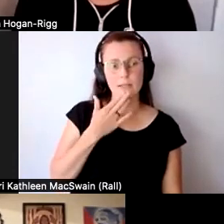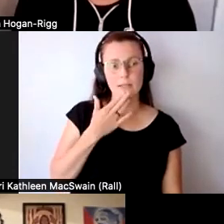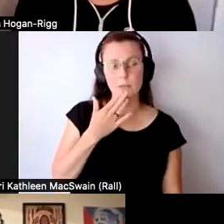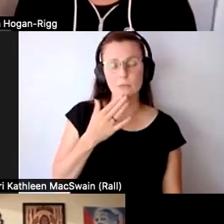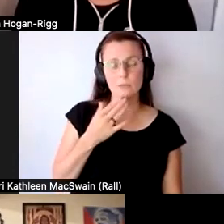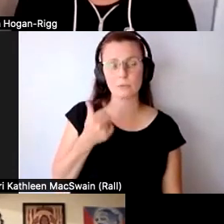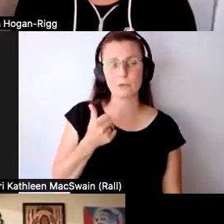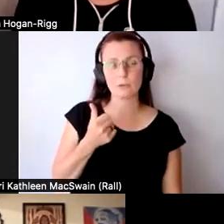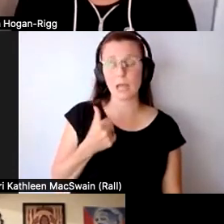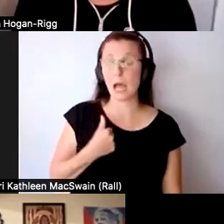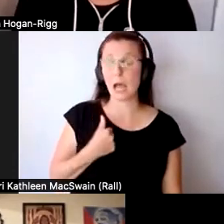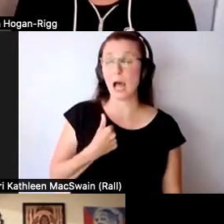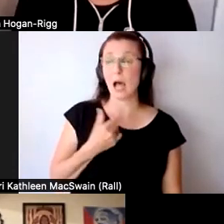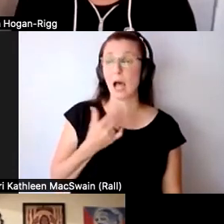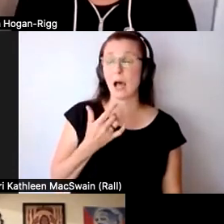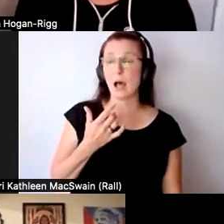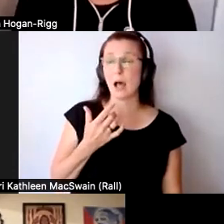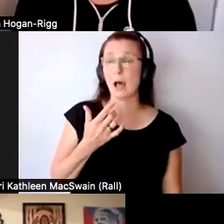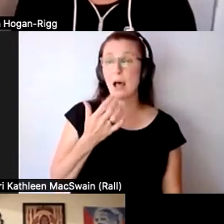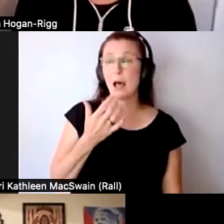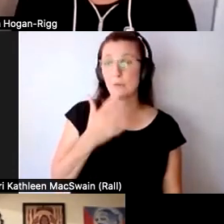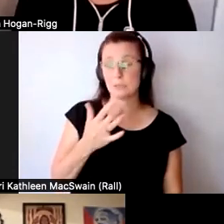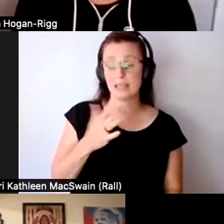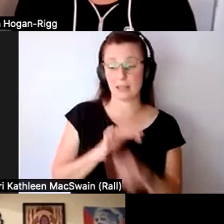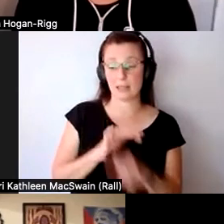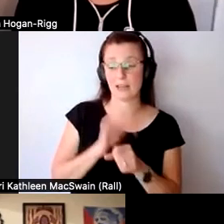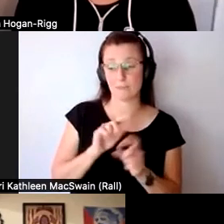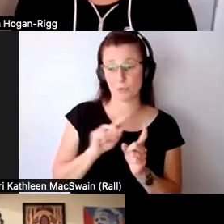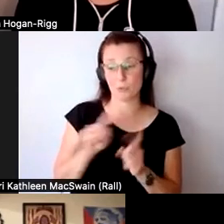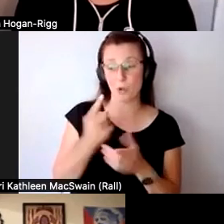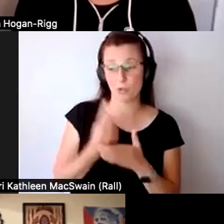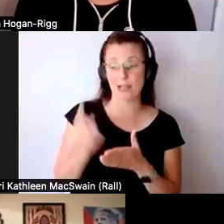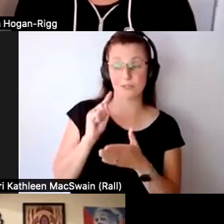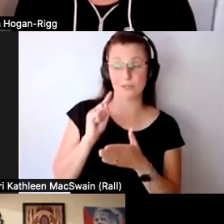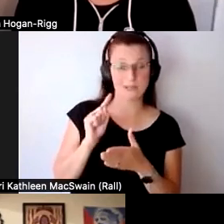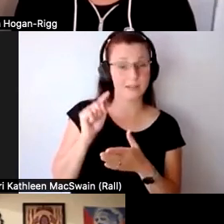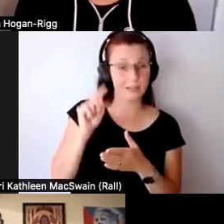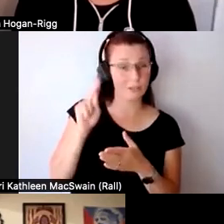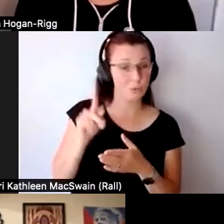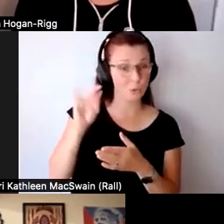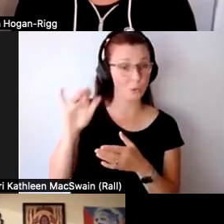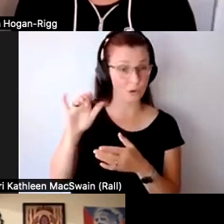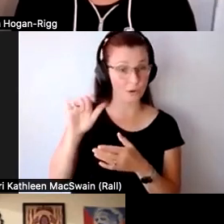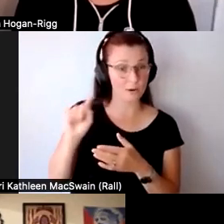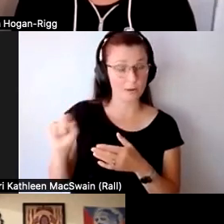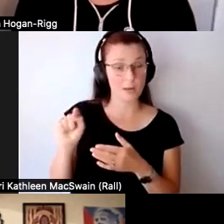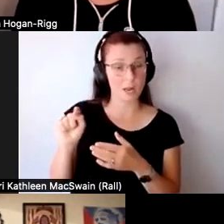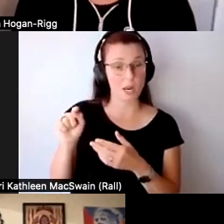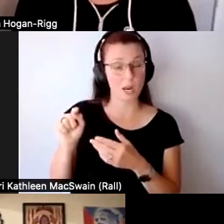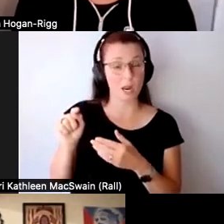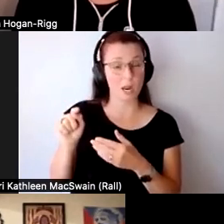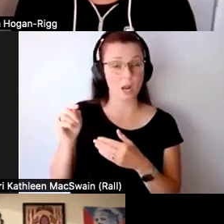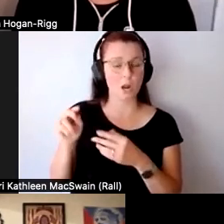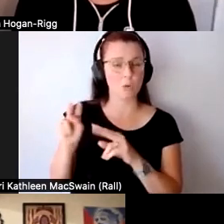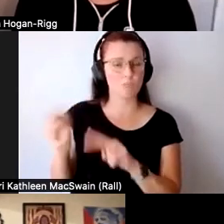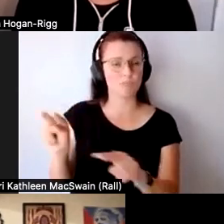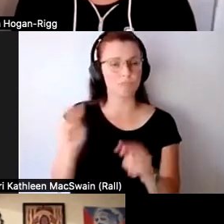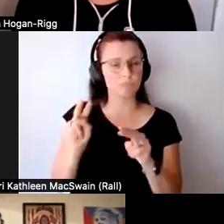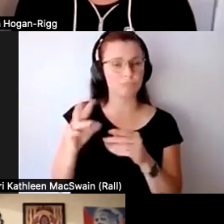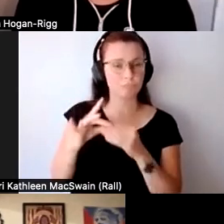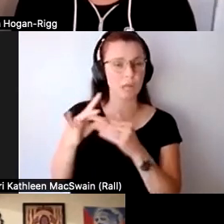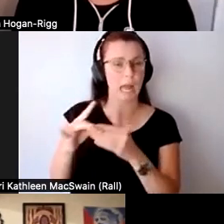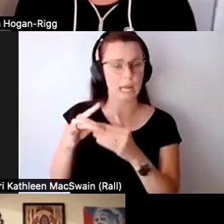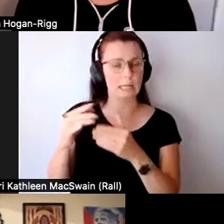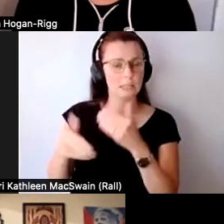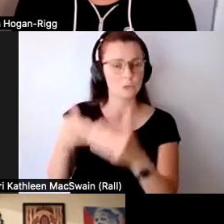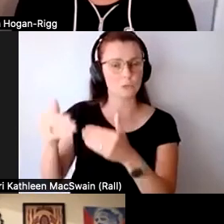So I was lucky enough to travel to New York last week and walk through and have a guided tour of their overdose